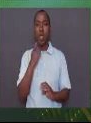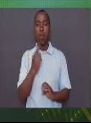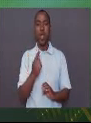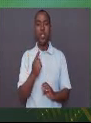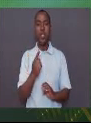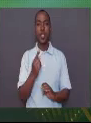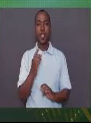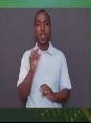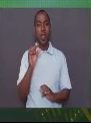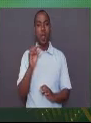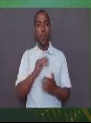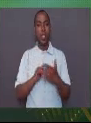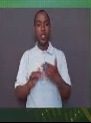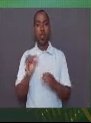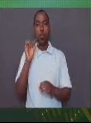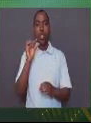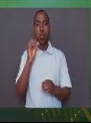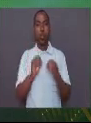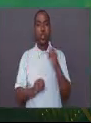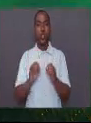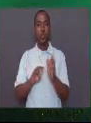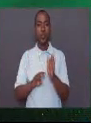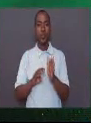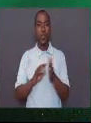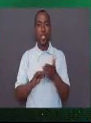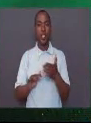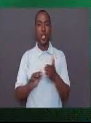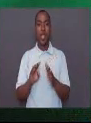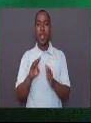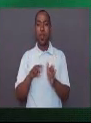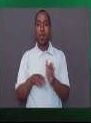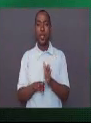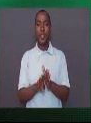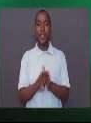of microorganisms such as bacteria,